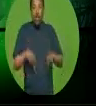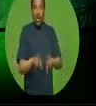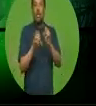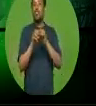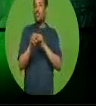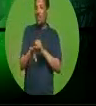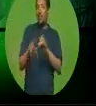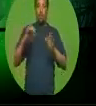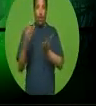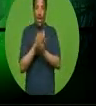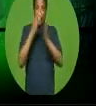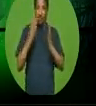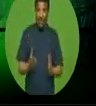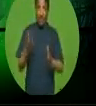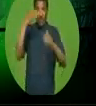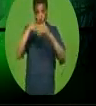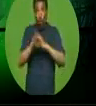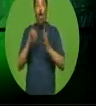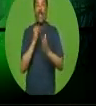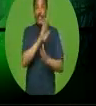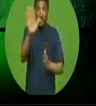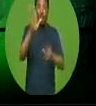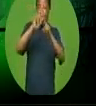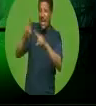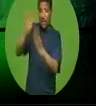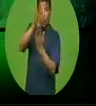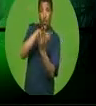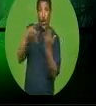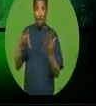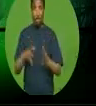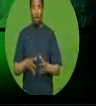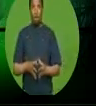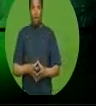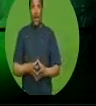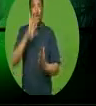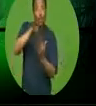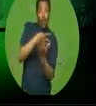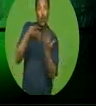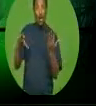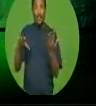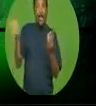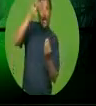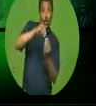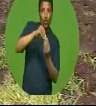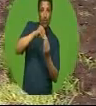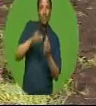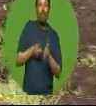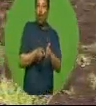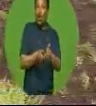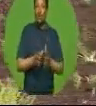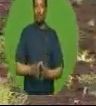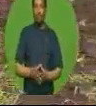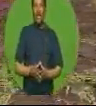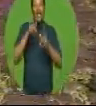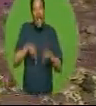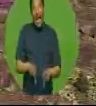sector productivity through its various programs. The programs include the following: